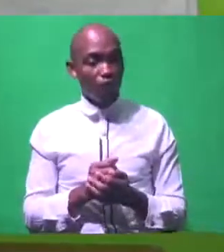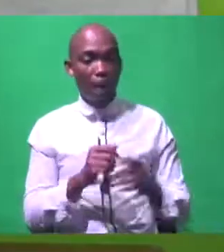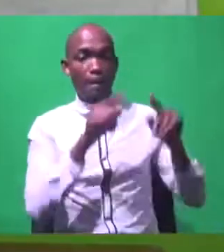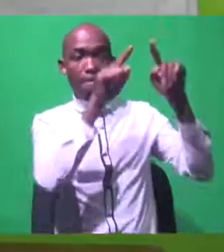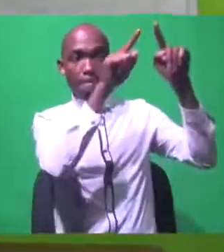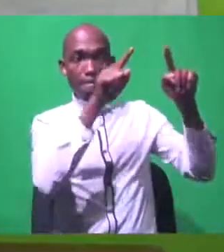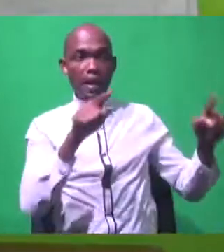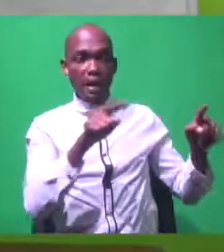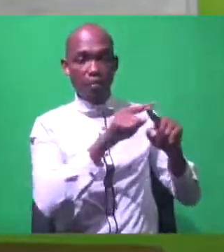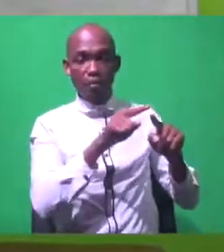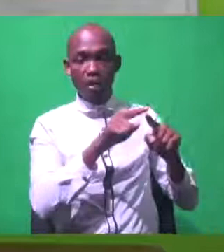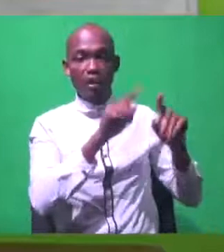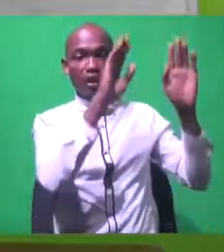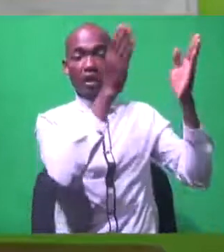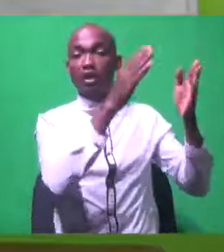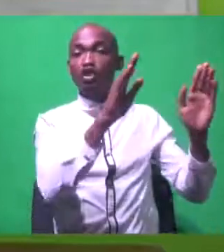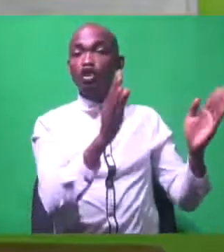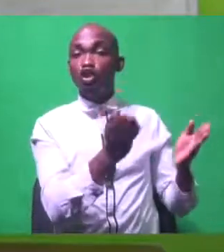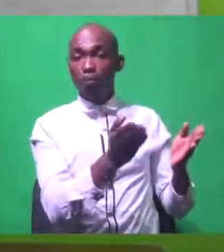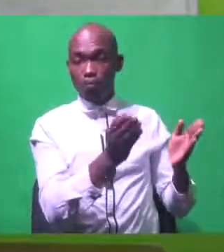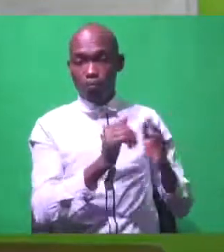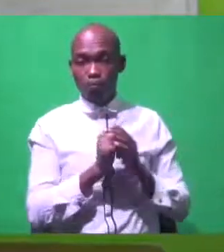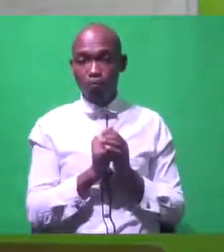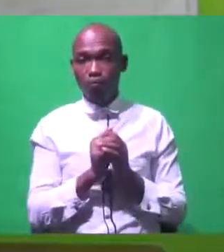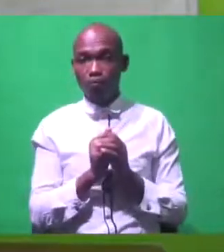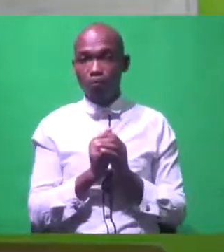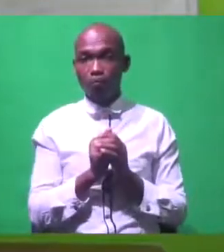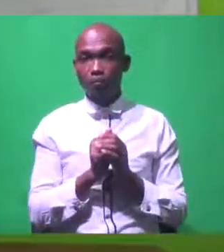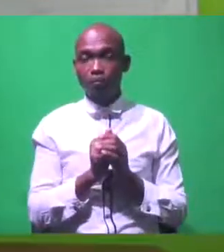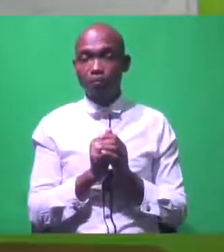shape, or pyramid in shape.